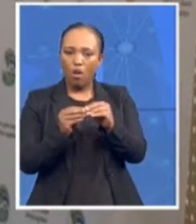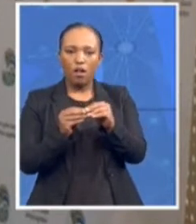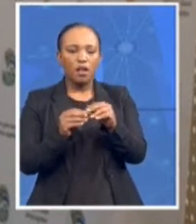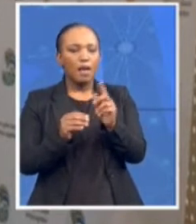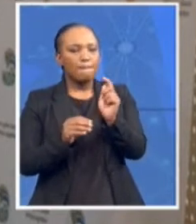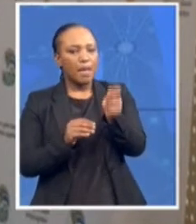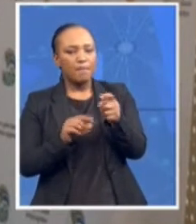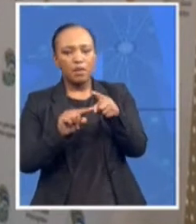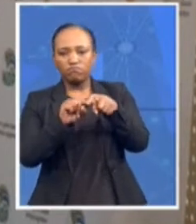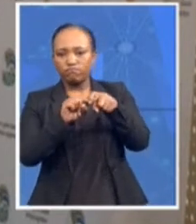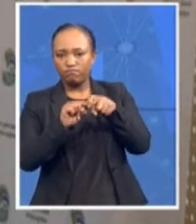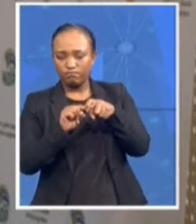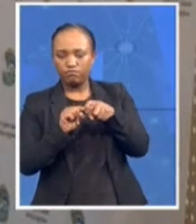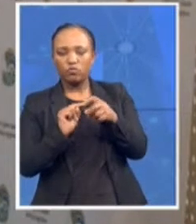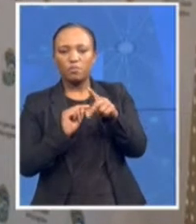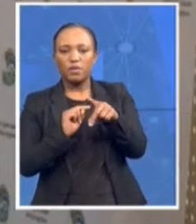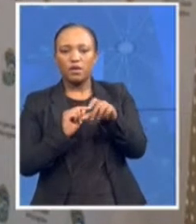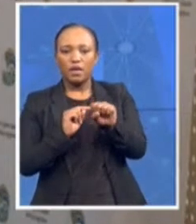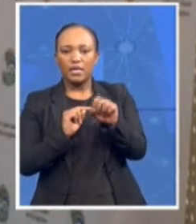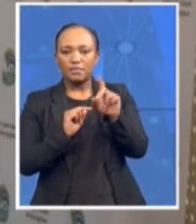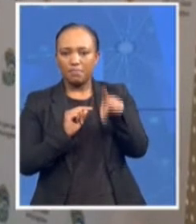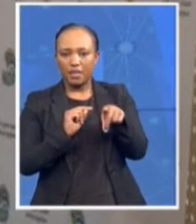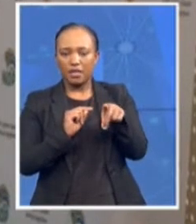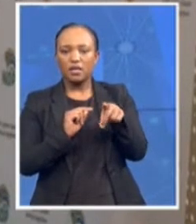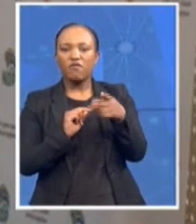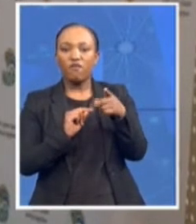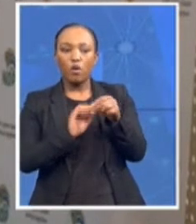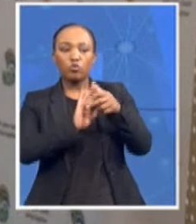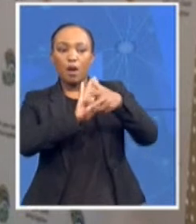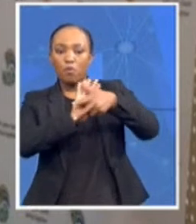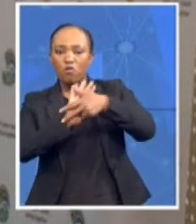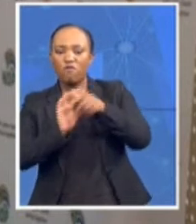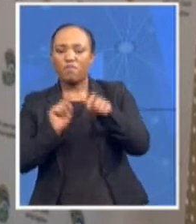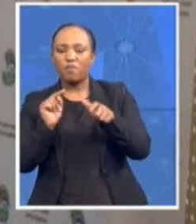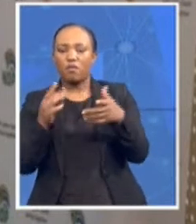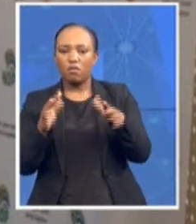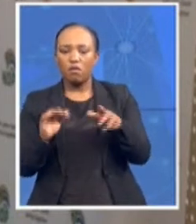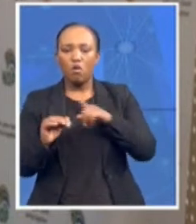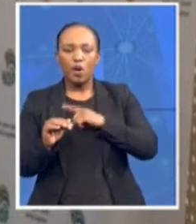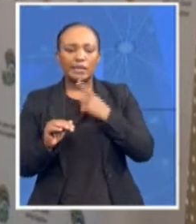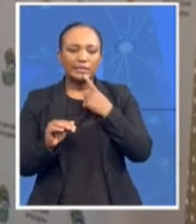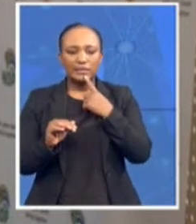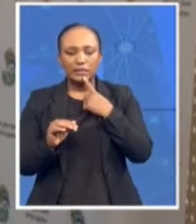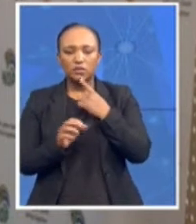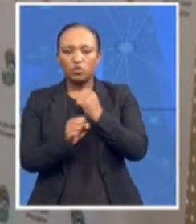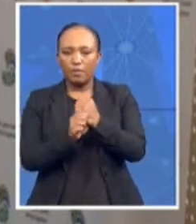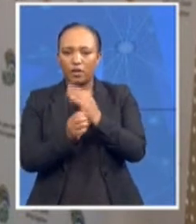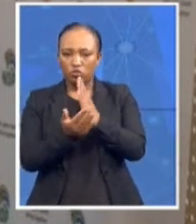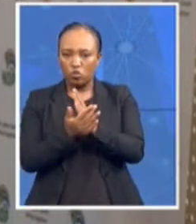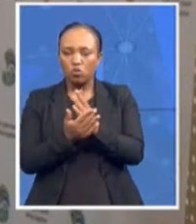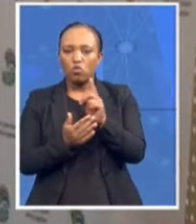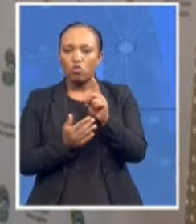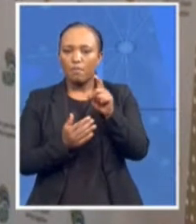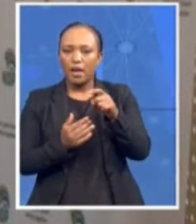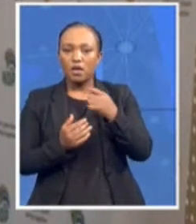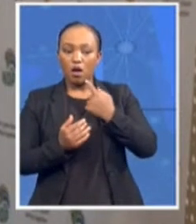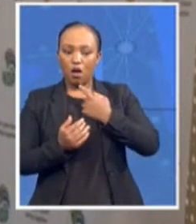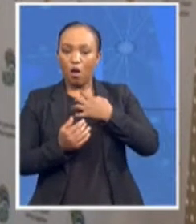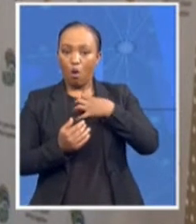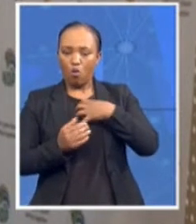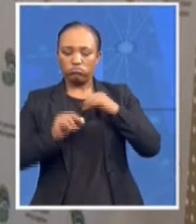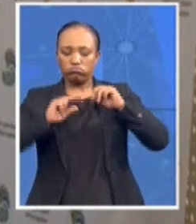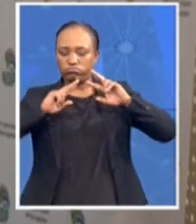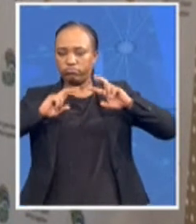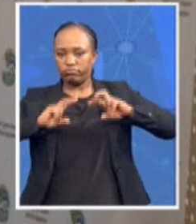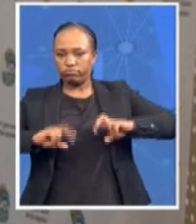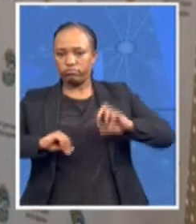approved beneficiaries. And this was because we wanted to make sure that we conduct our own internal investigation regarding the allegations that had been